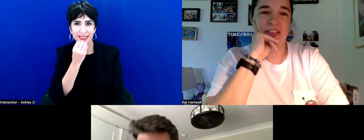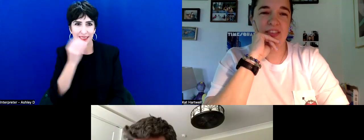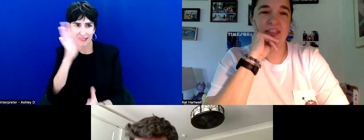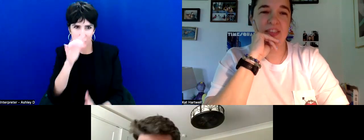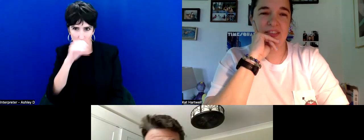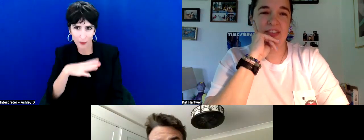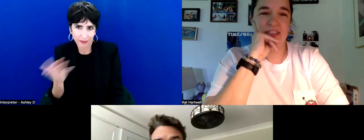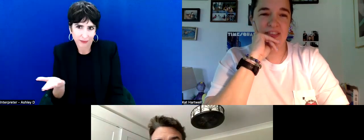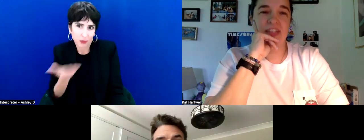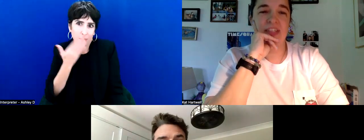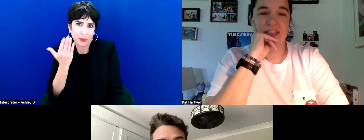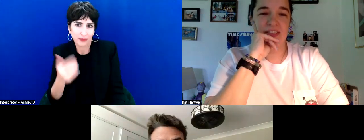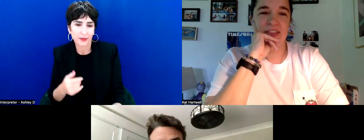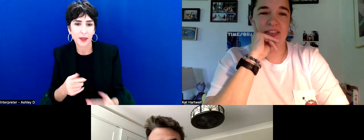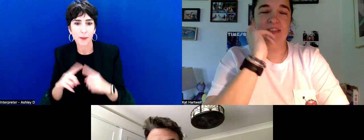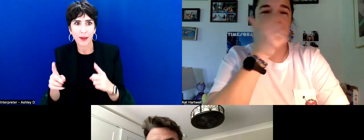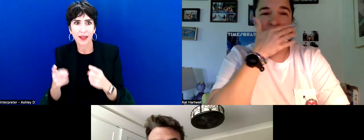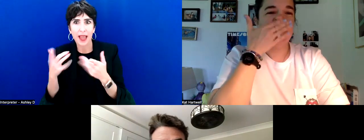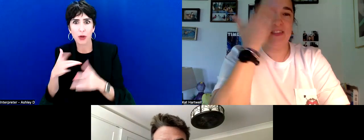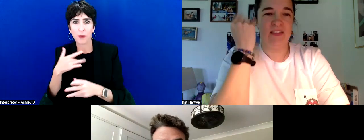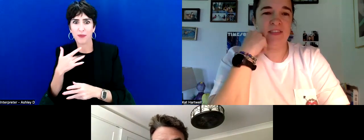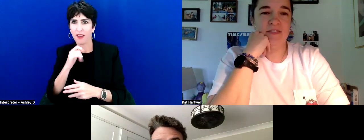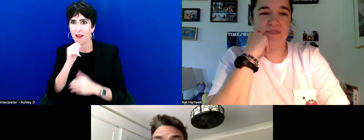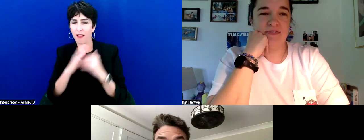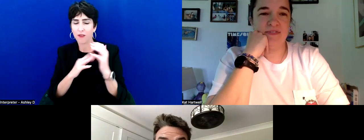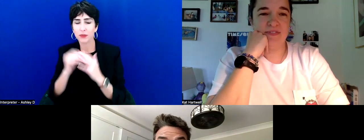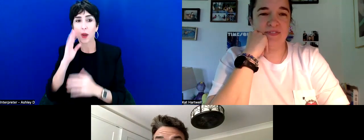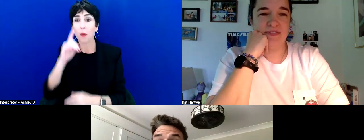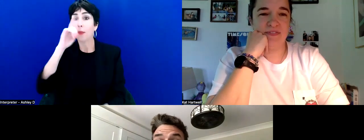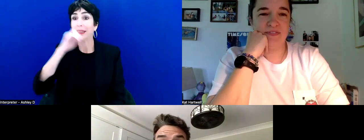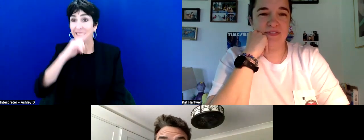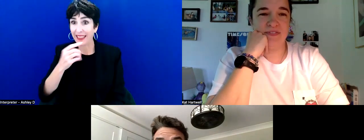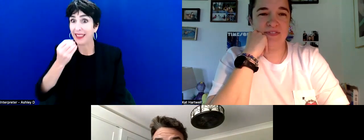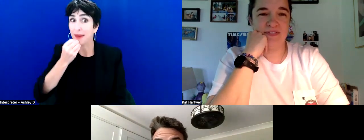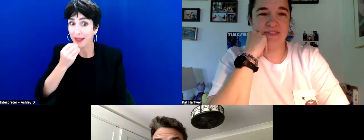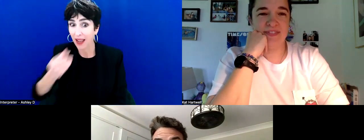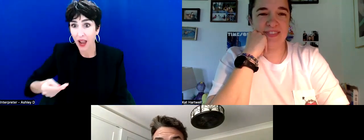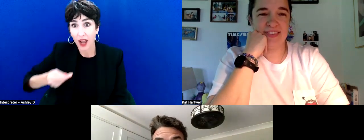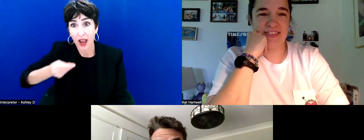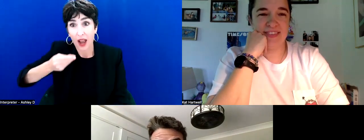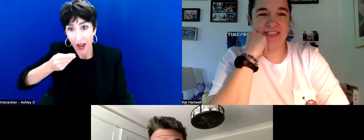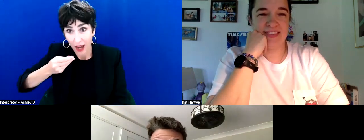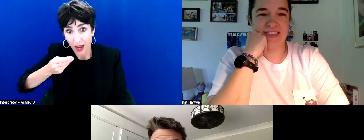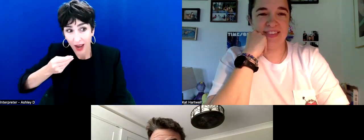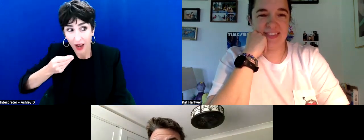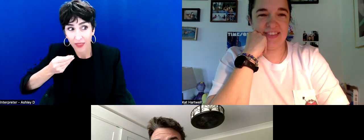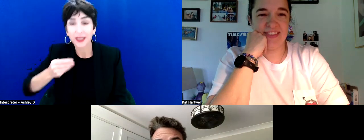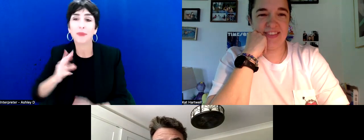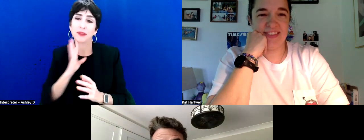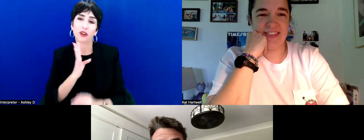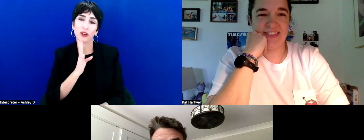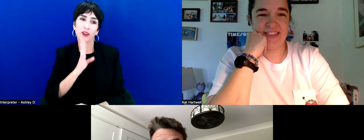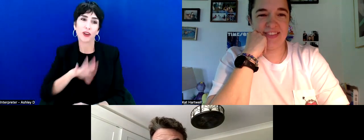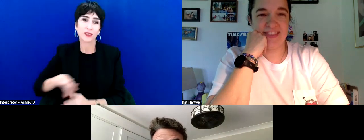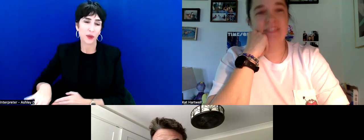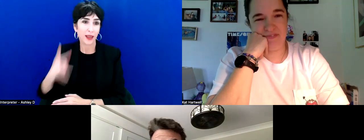really. But I don't want people to feel uncomfortable. So I will act as though I'm going to eat, but then I always find a reason to talk. So if you